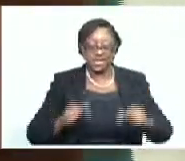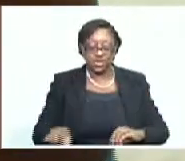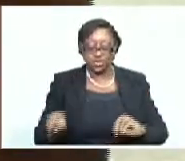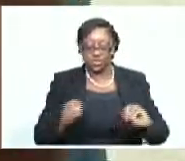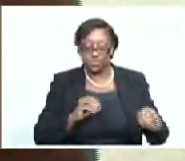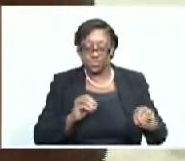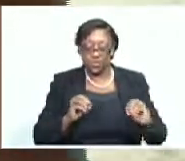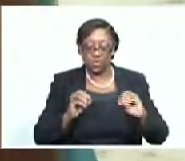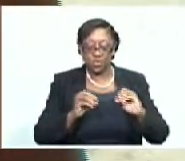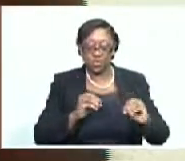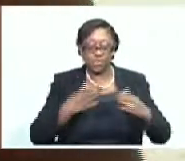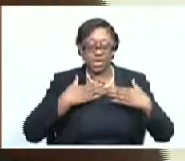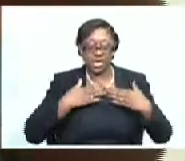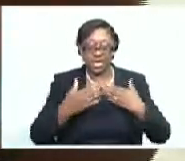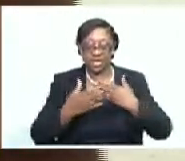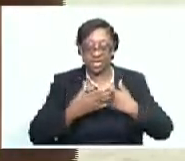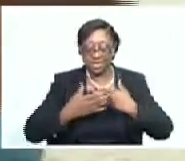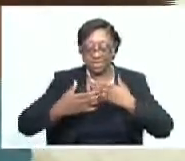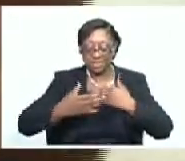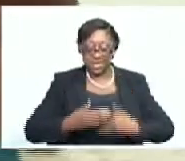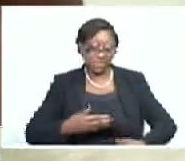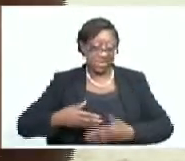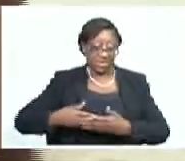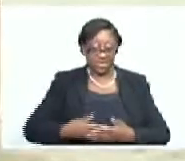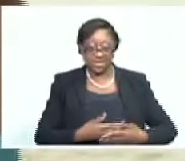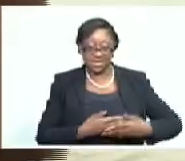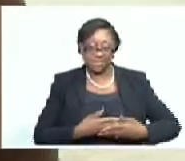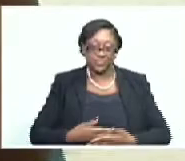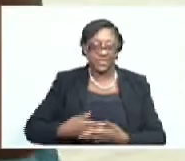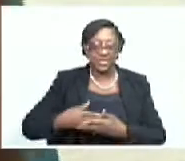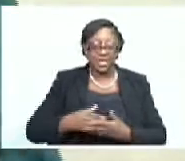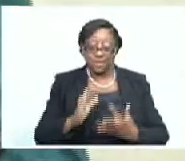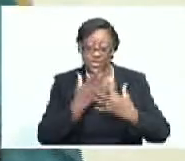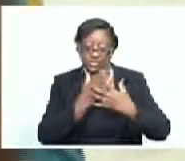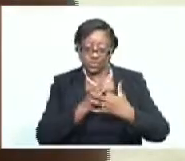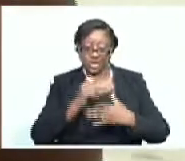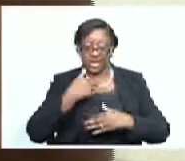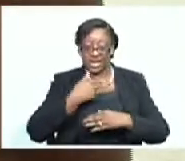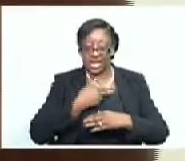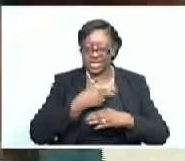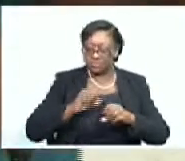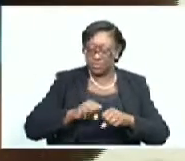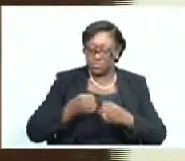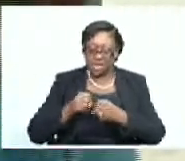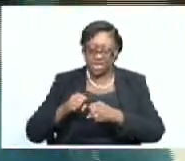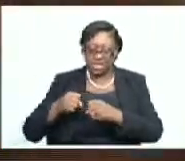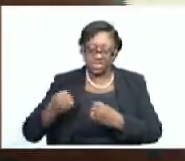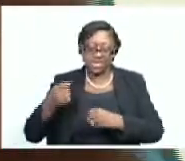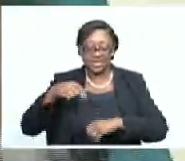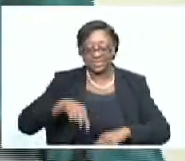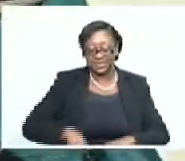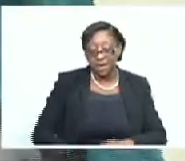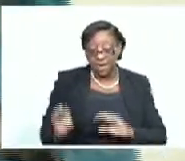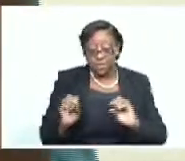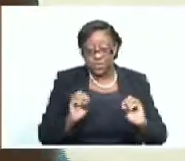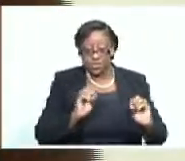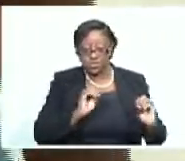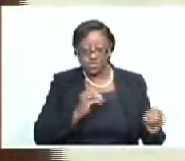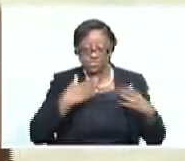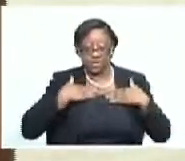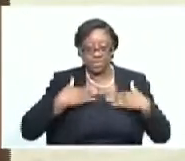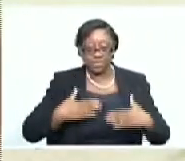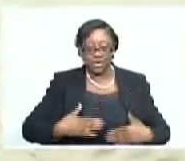closer? Closer, baby. The space in between us is breaking me down. Can you move your